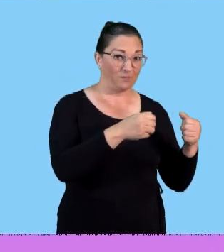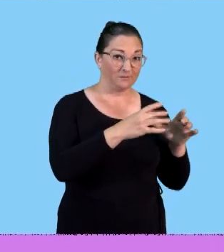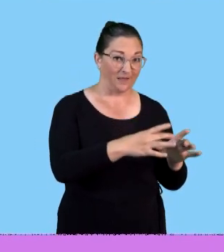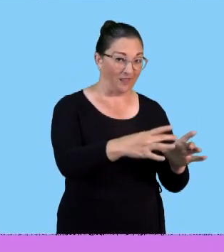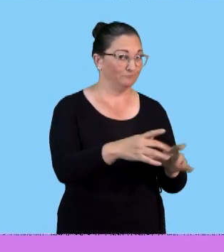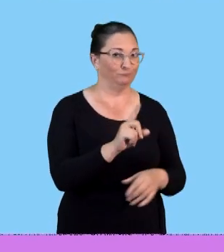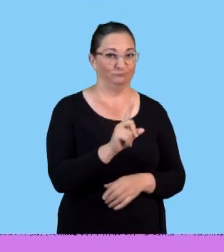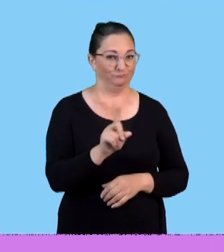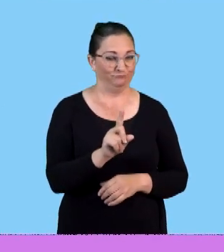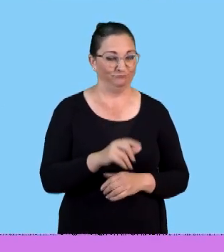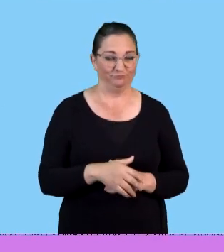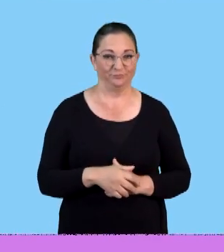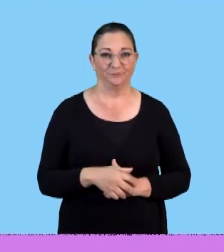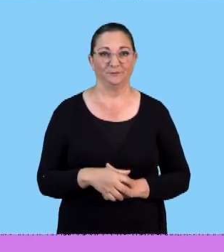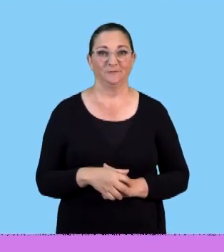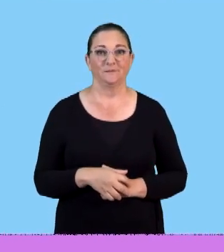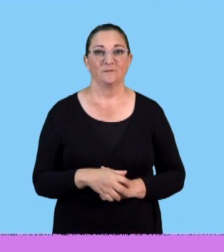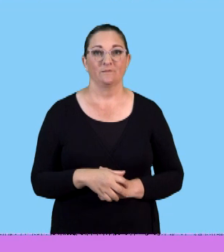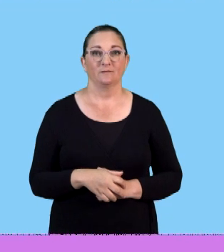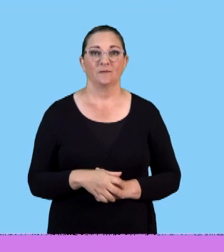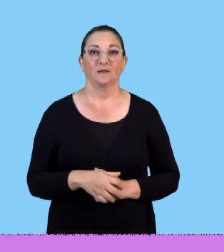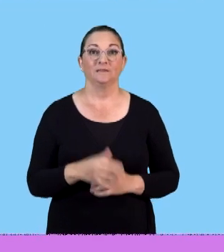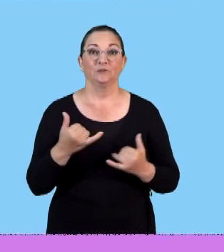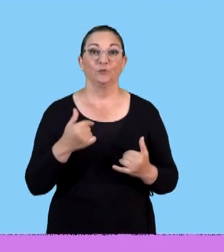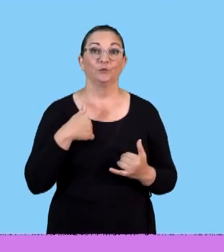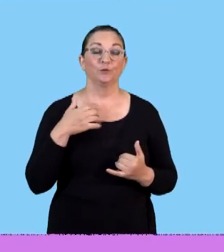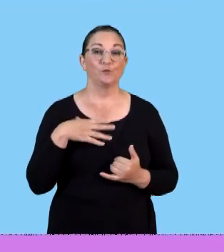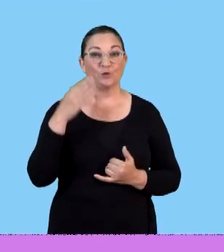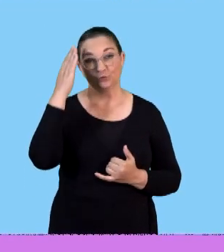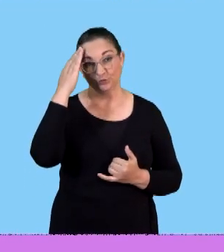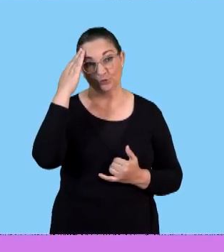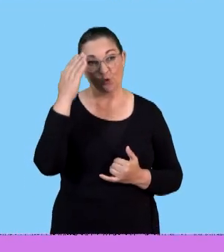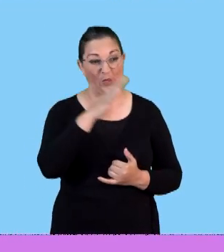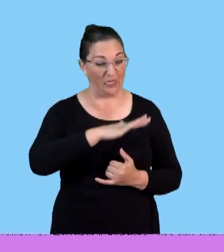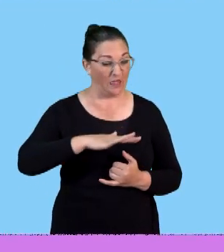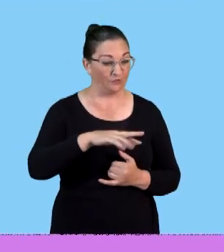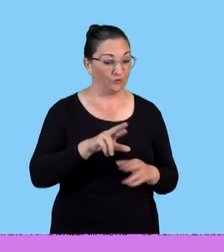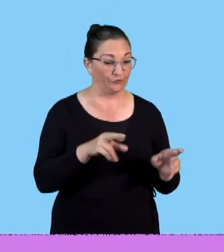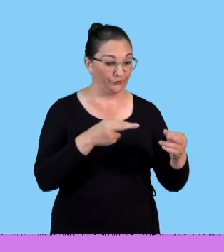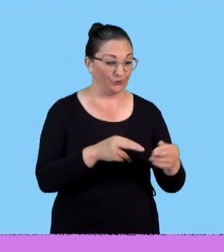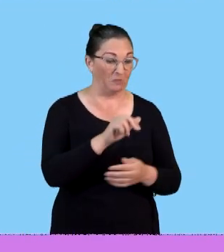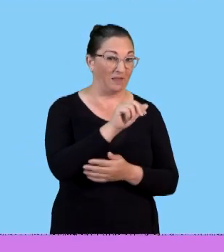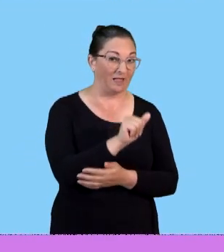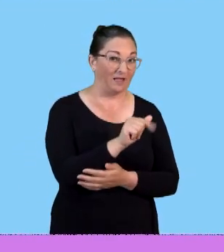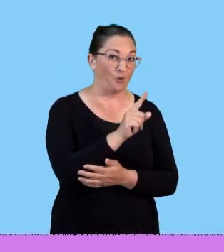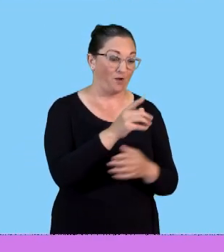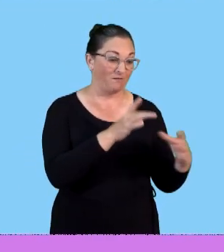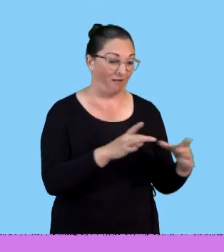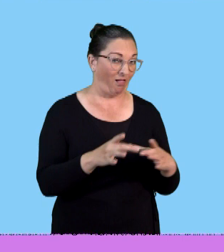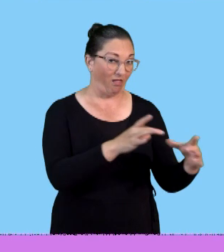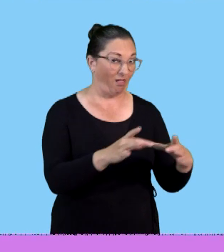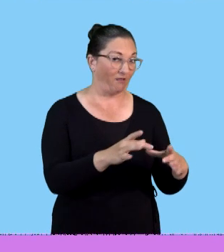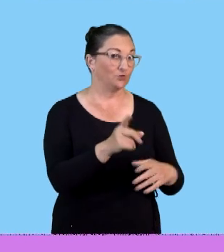cabinets, we're not going to tile there. Okay, so we would like to know what area of this room A will be covered